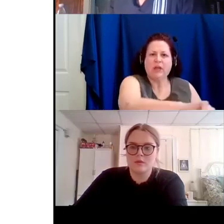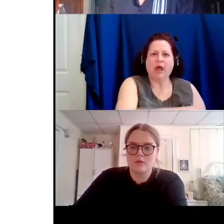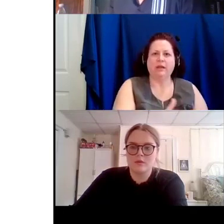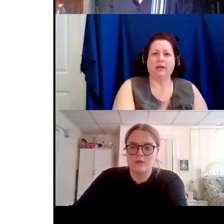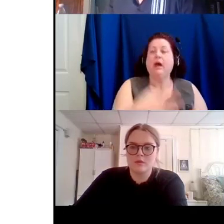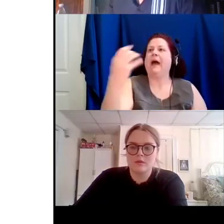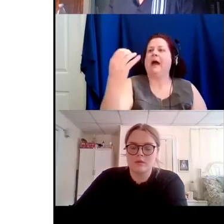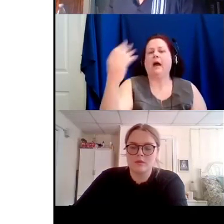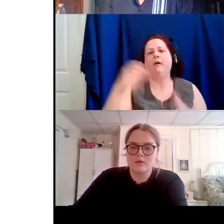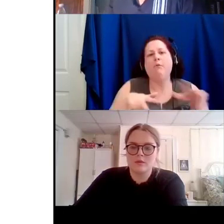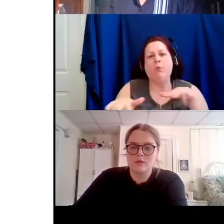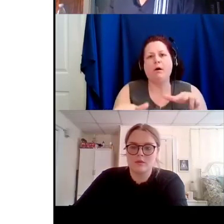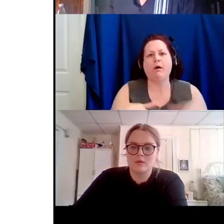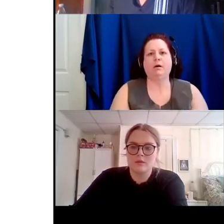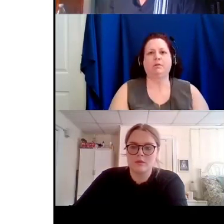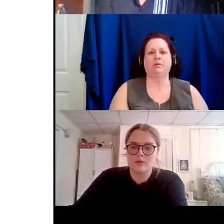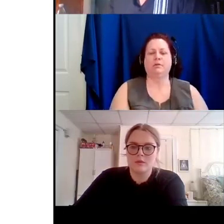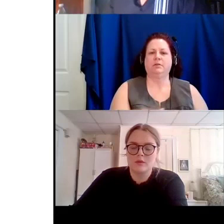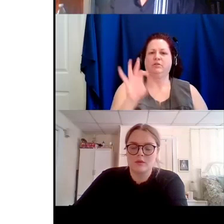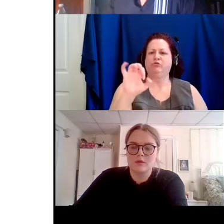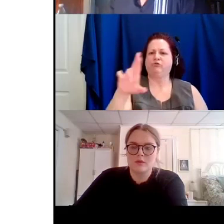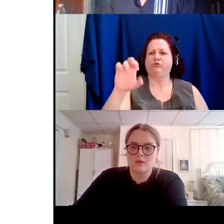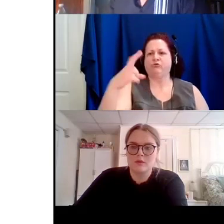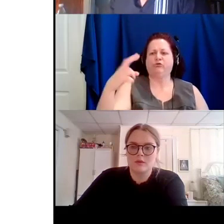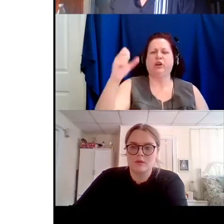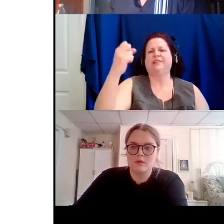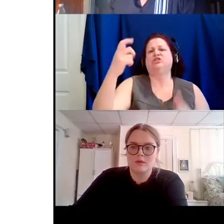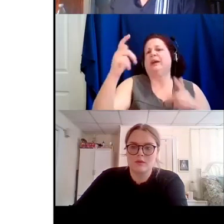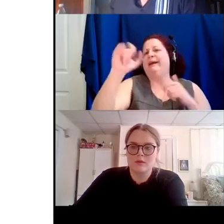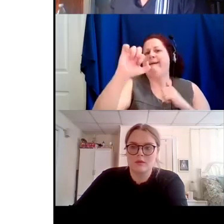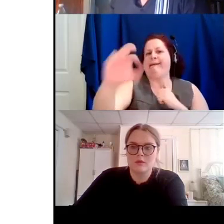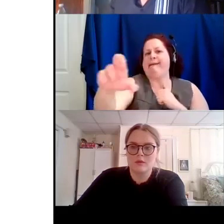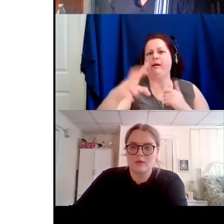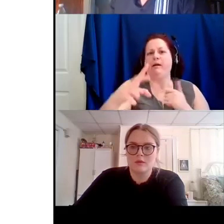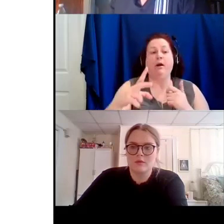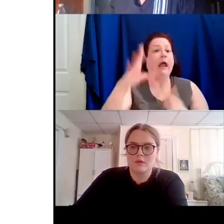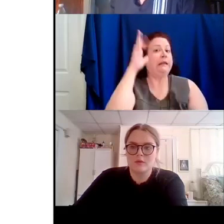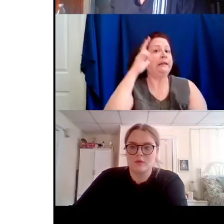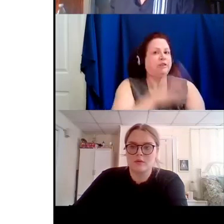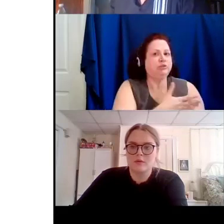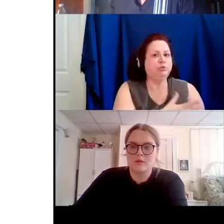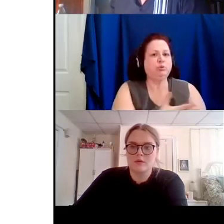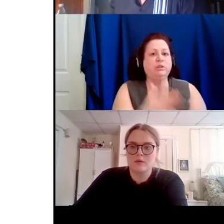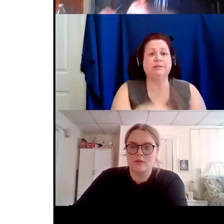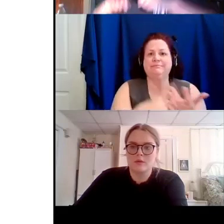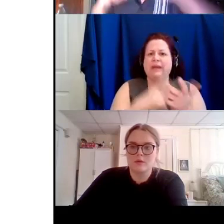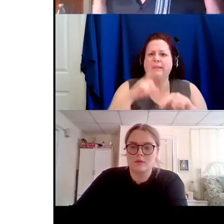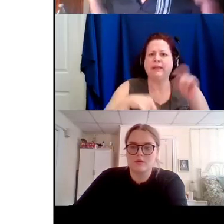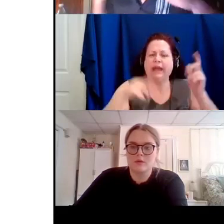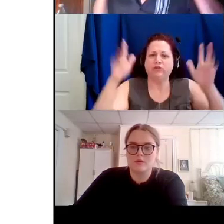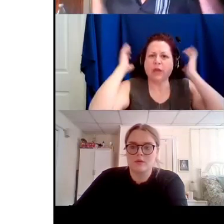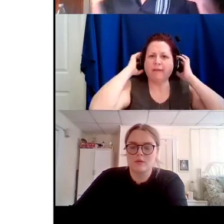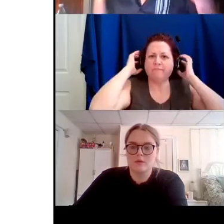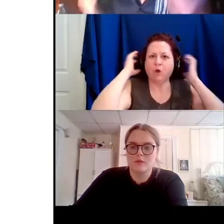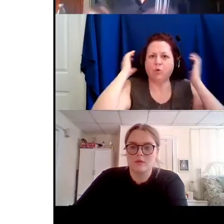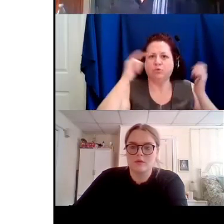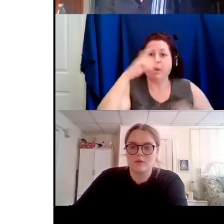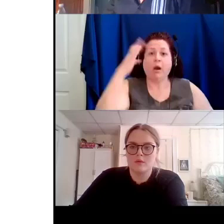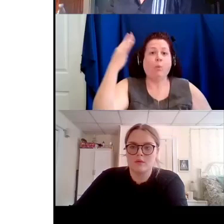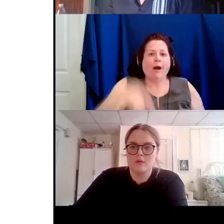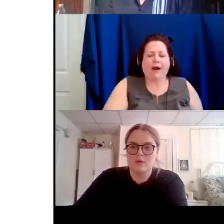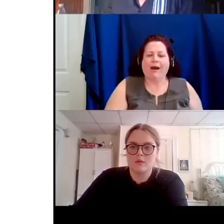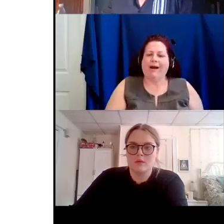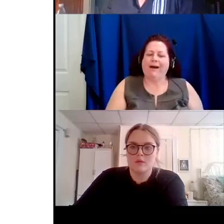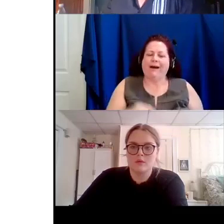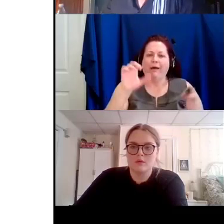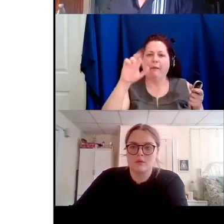air. Listening to music. Sometimes people can't use headphones in a facility because the cord is